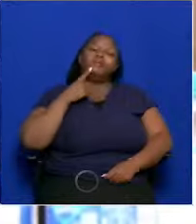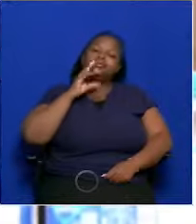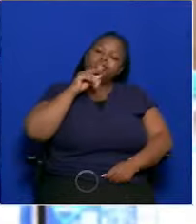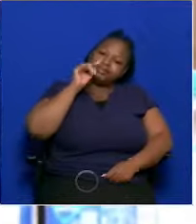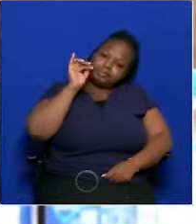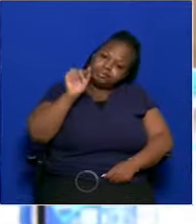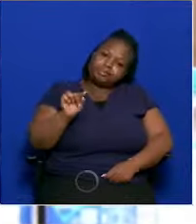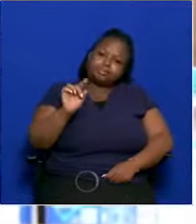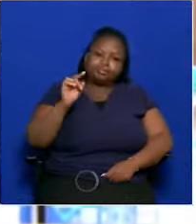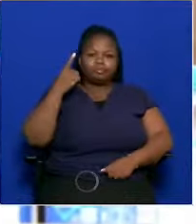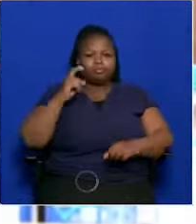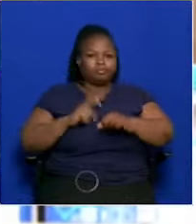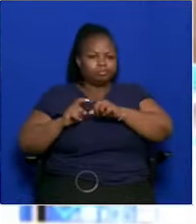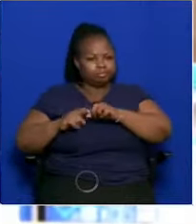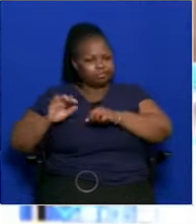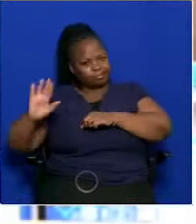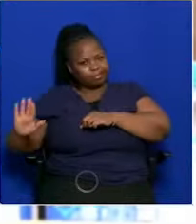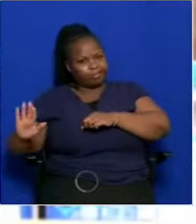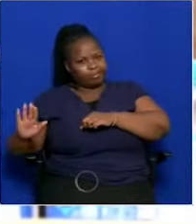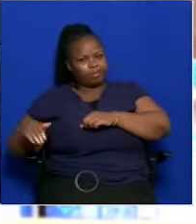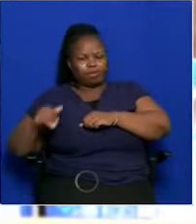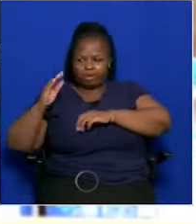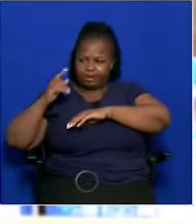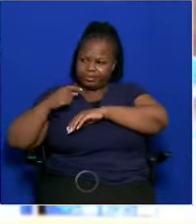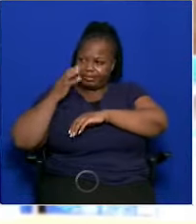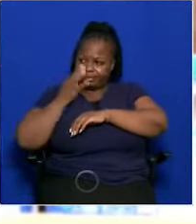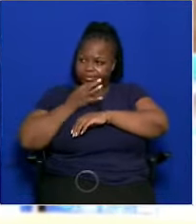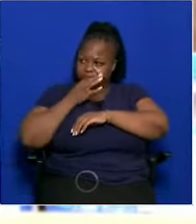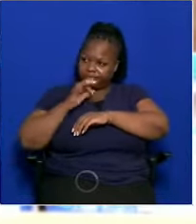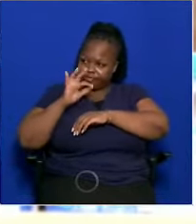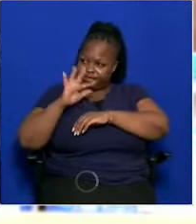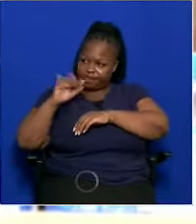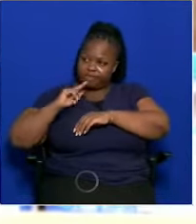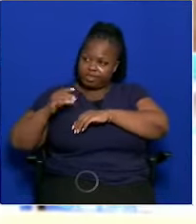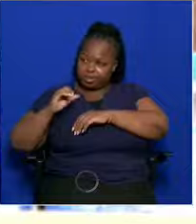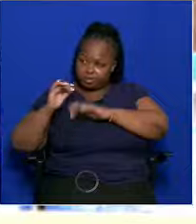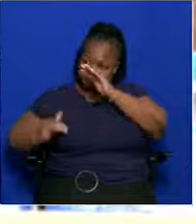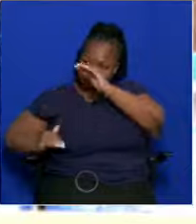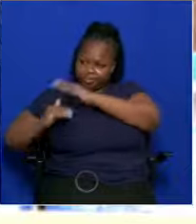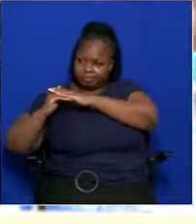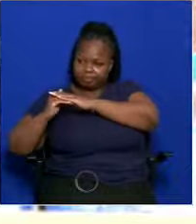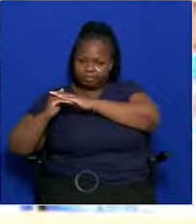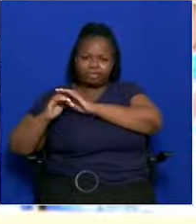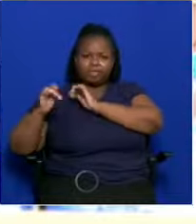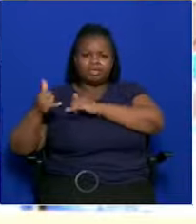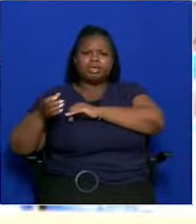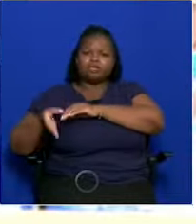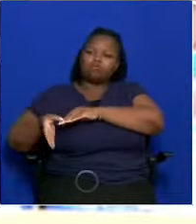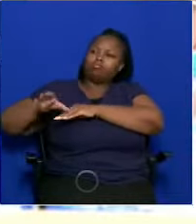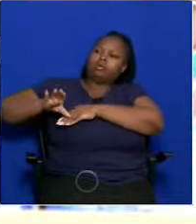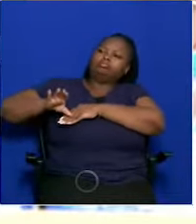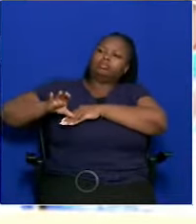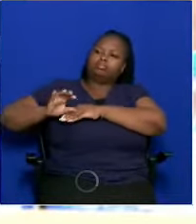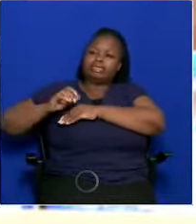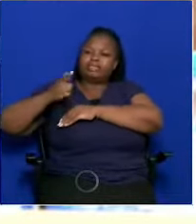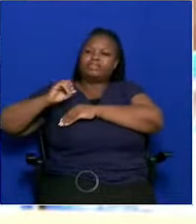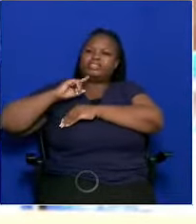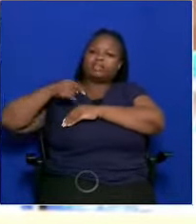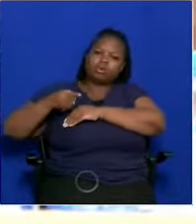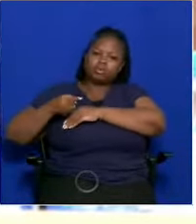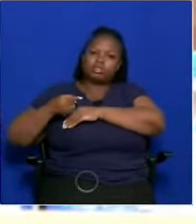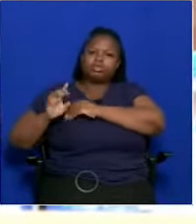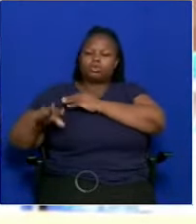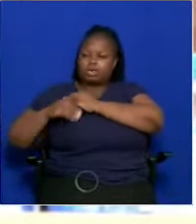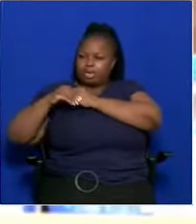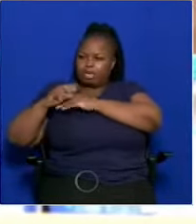quotation. Yes. And you work on the basis of that 55,000 rand Yes. to get to 70,000 to give yourself a cushion. Yes. So my